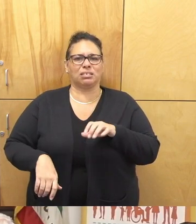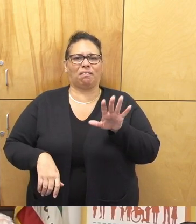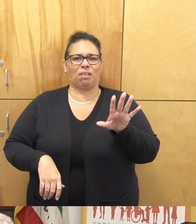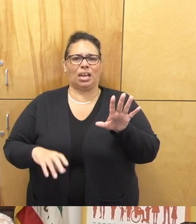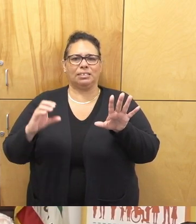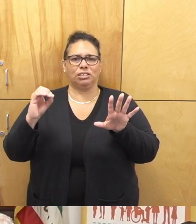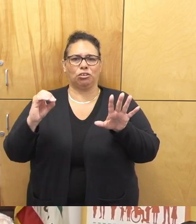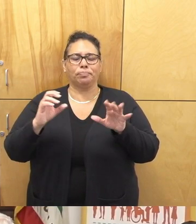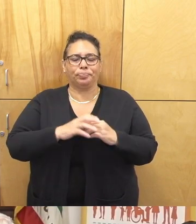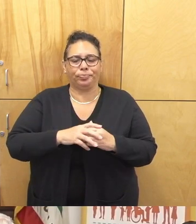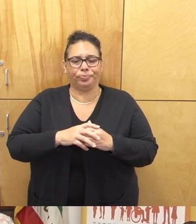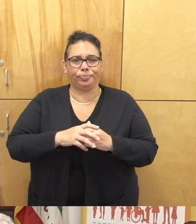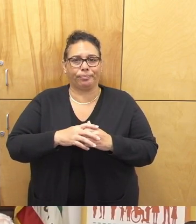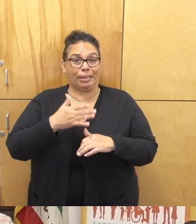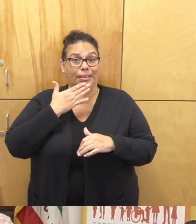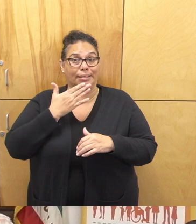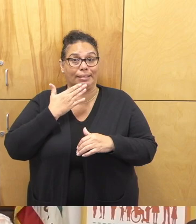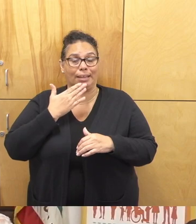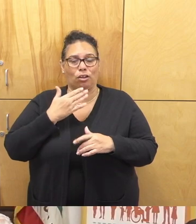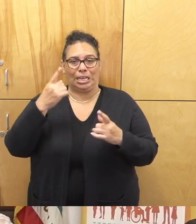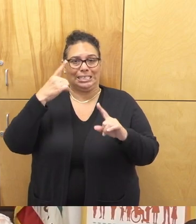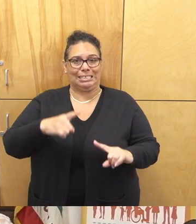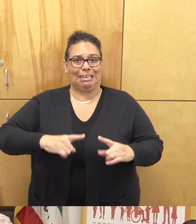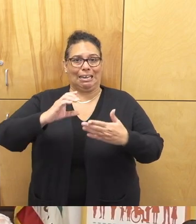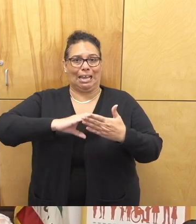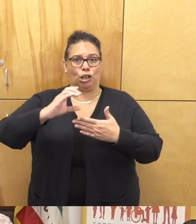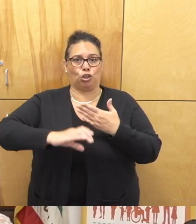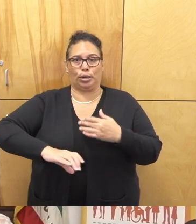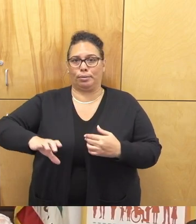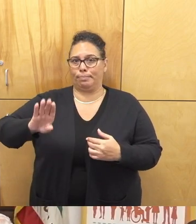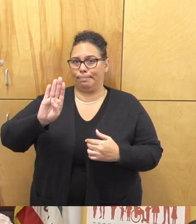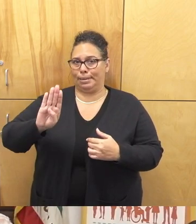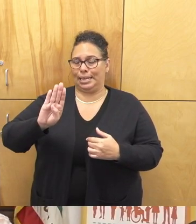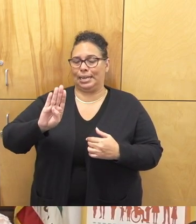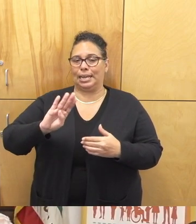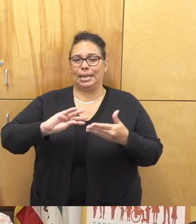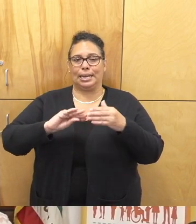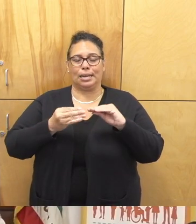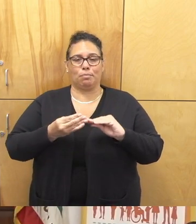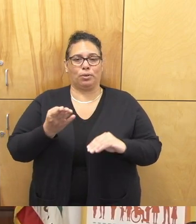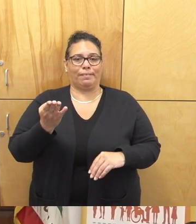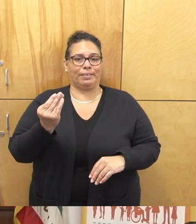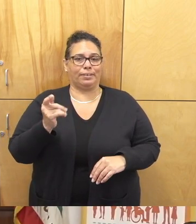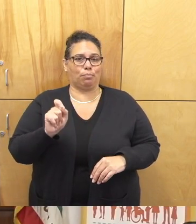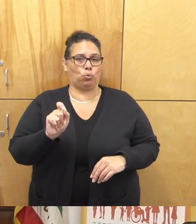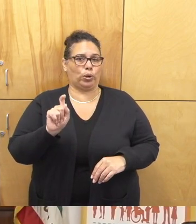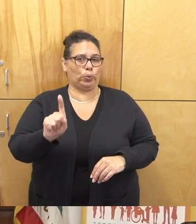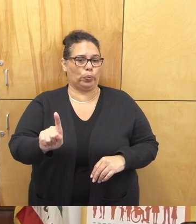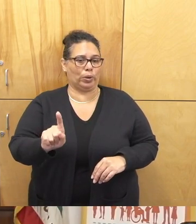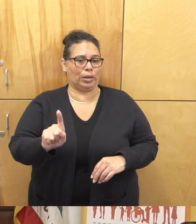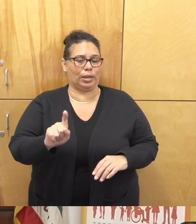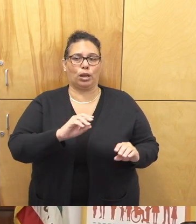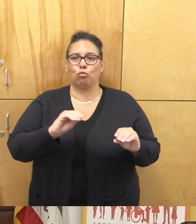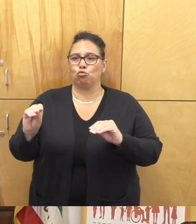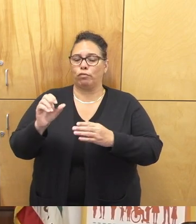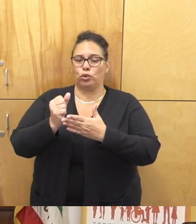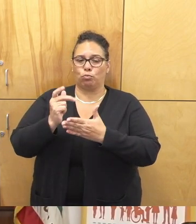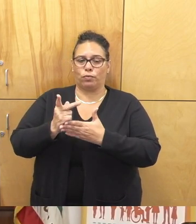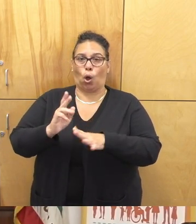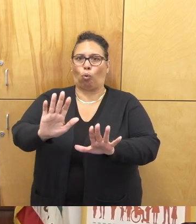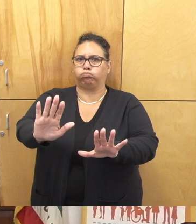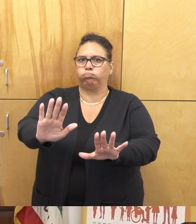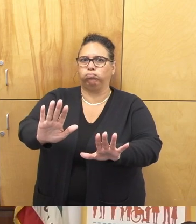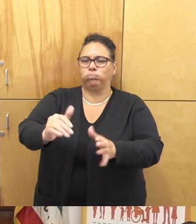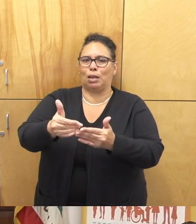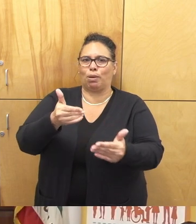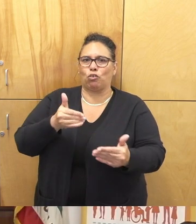Thank you. Next, we have consent calendar B, item 15.1. Move approval. Before